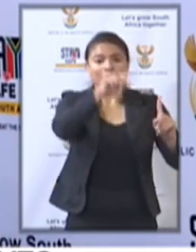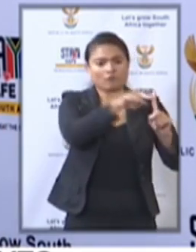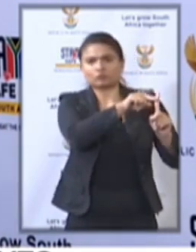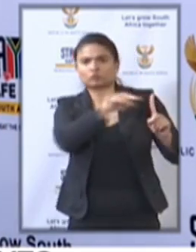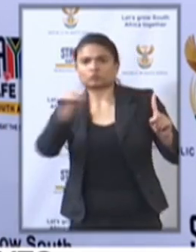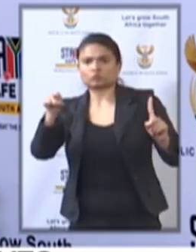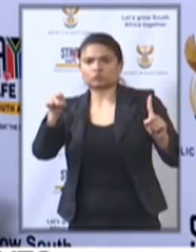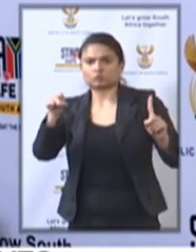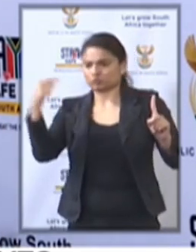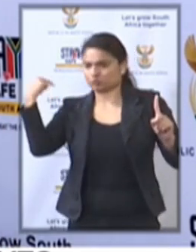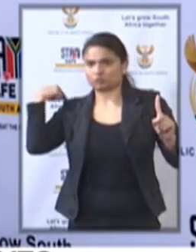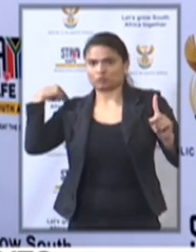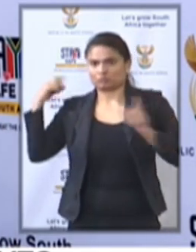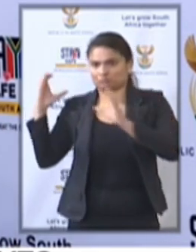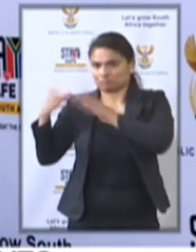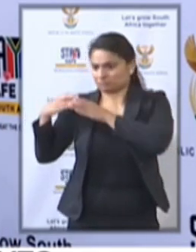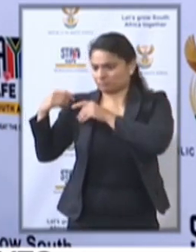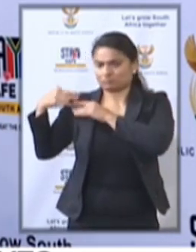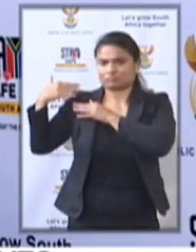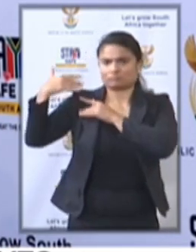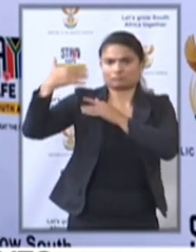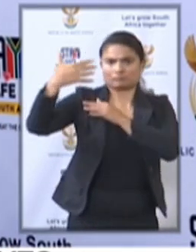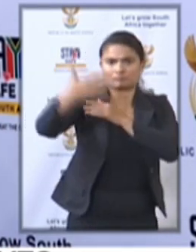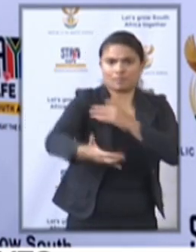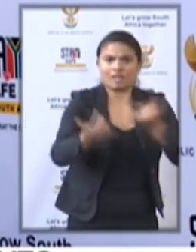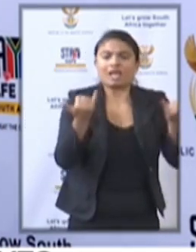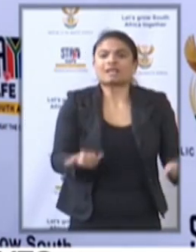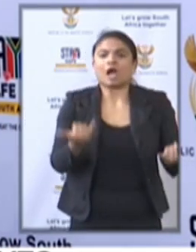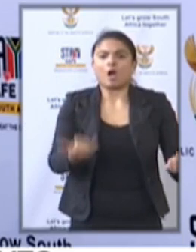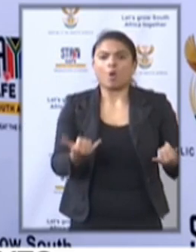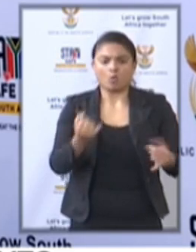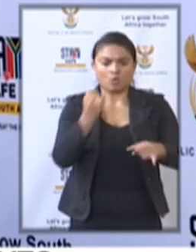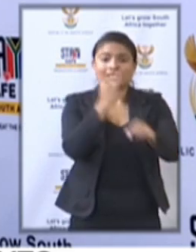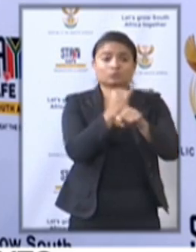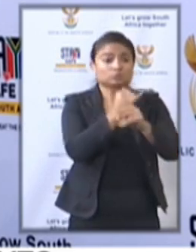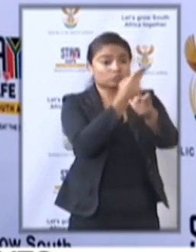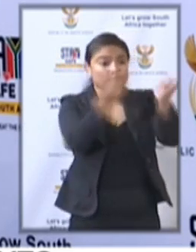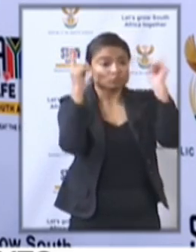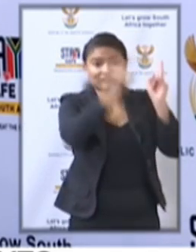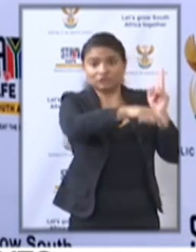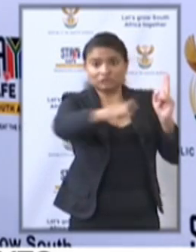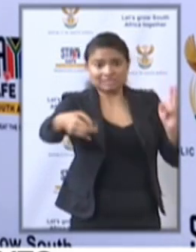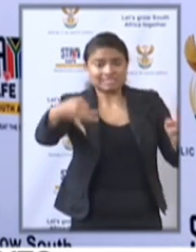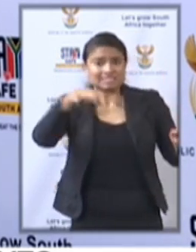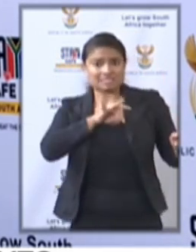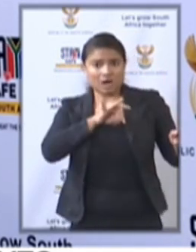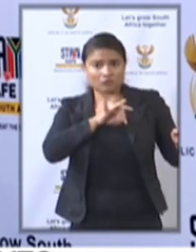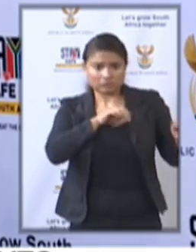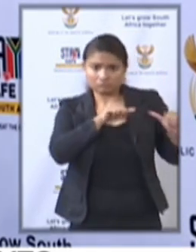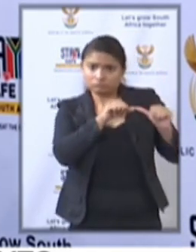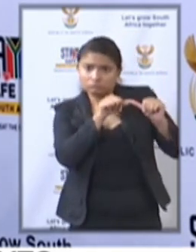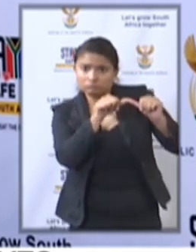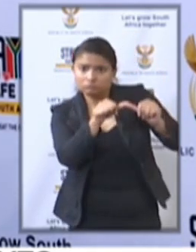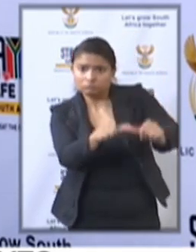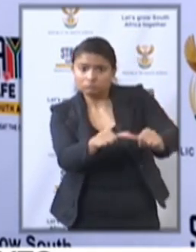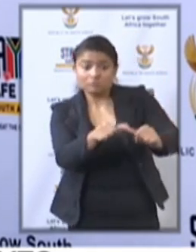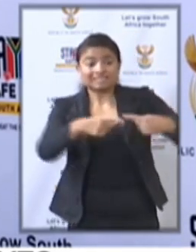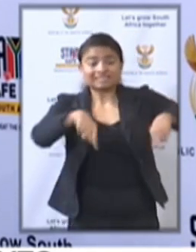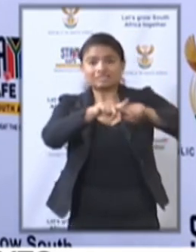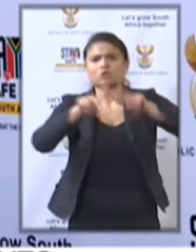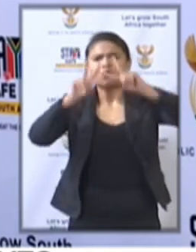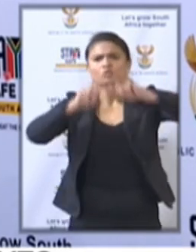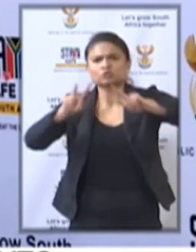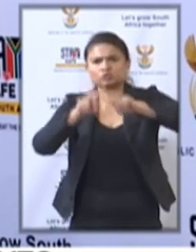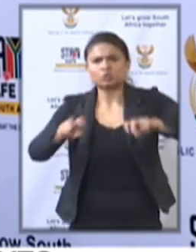mergers of our institutions. Amongst others, this research must focus on the comparisons